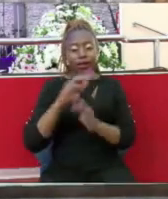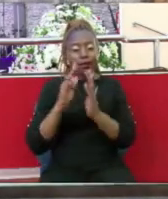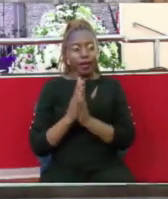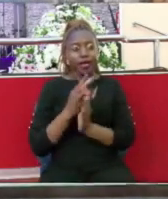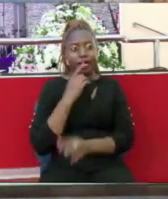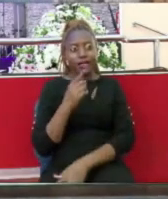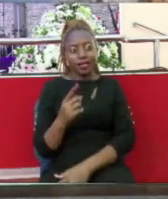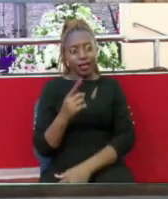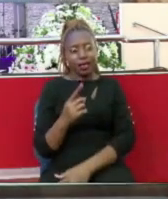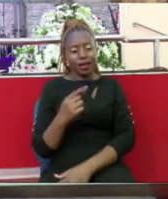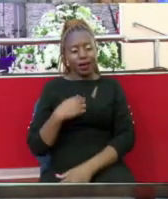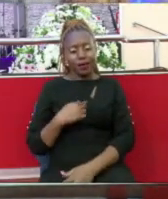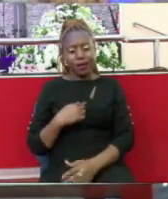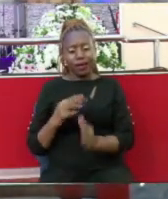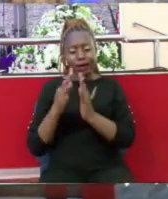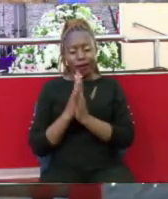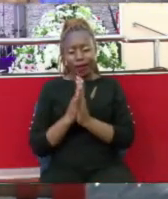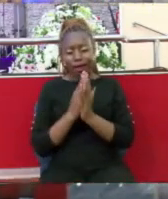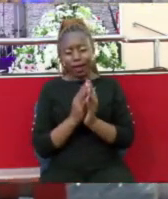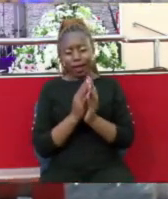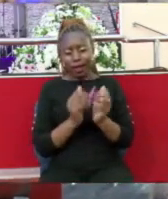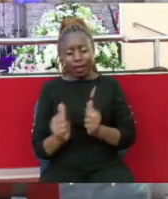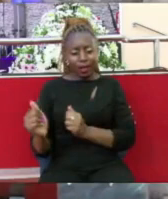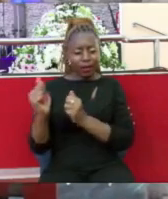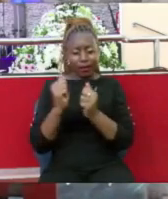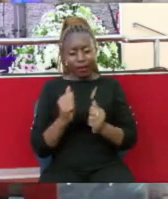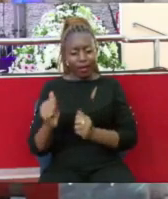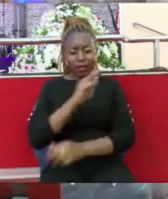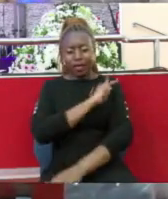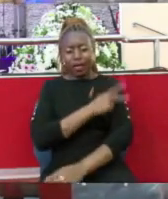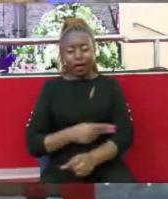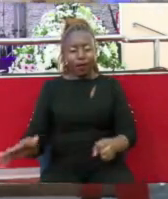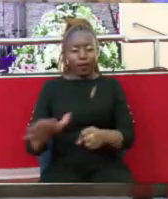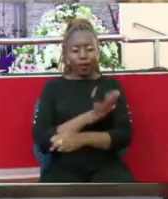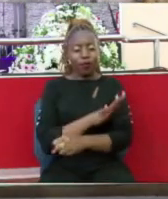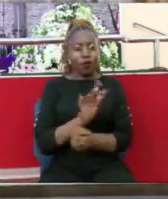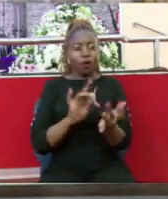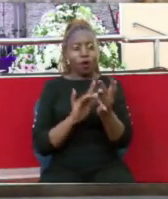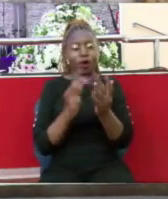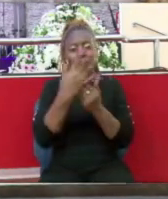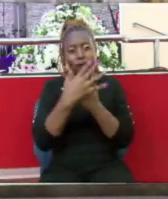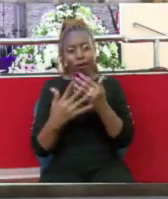pray in the mighty, in the powerful blood of Jesus. And